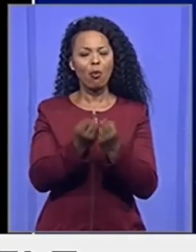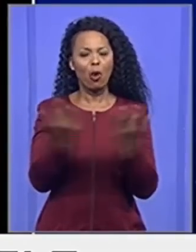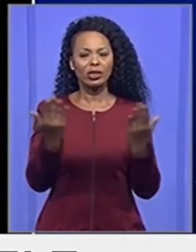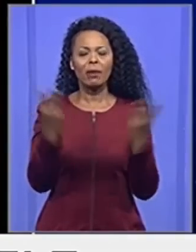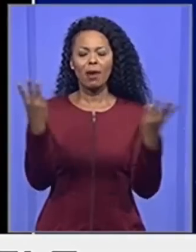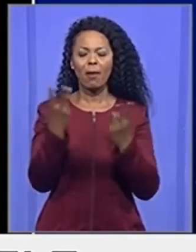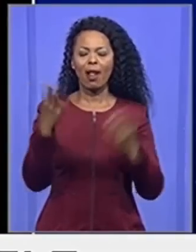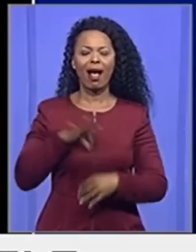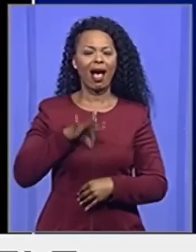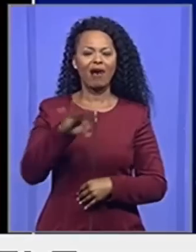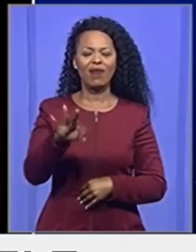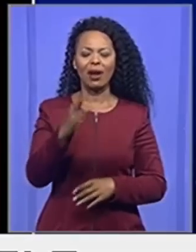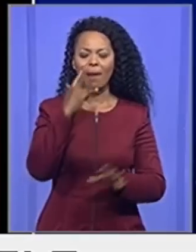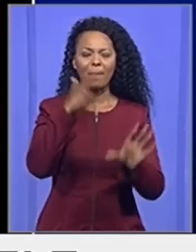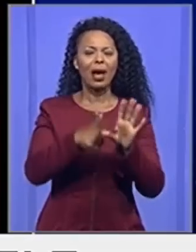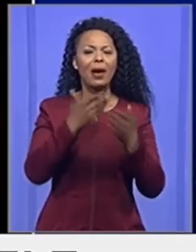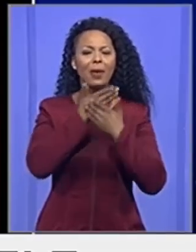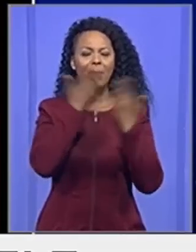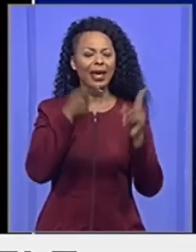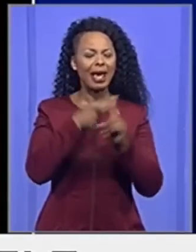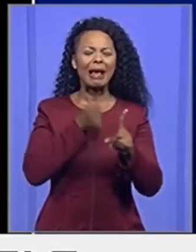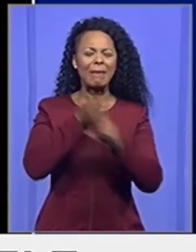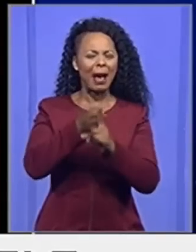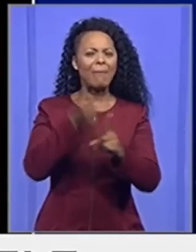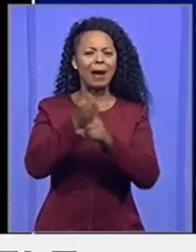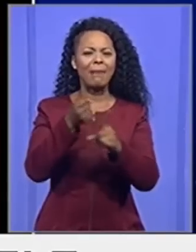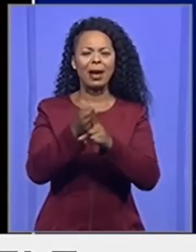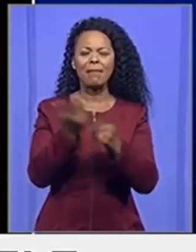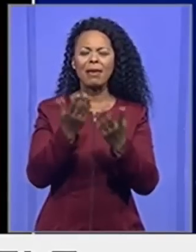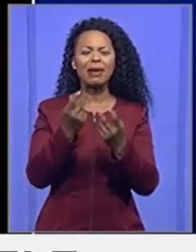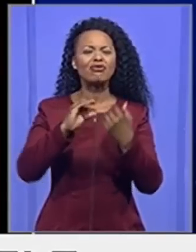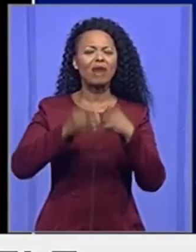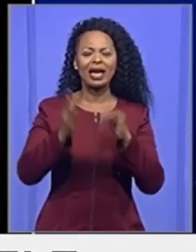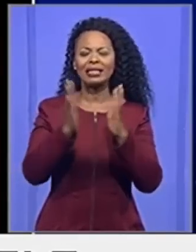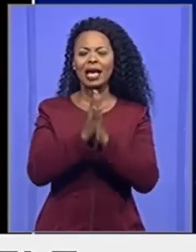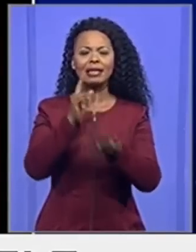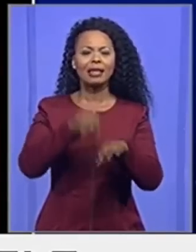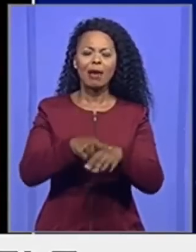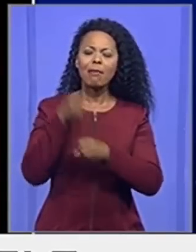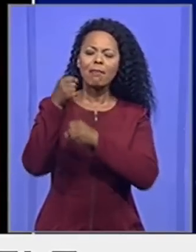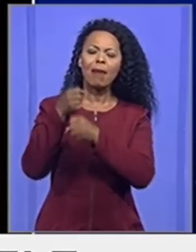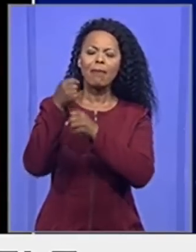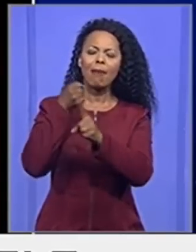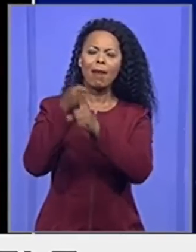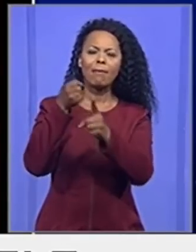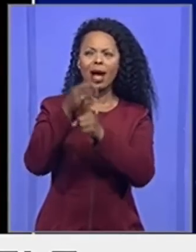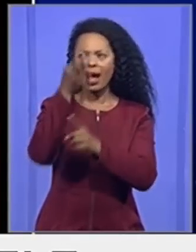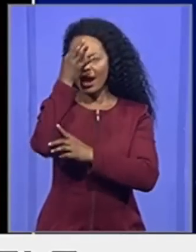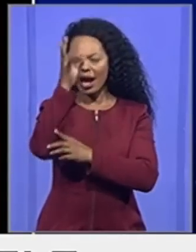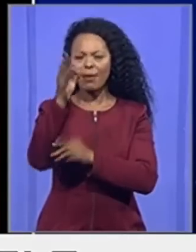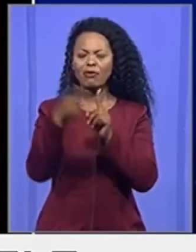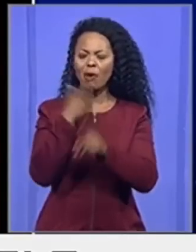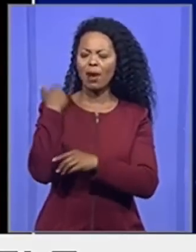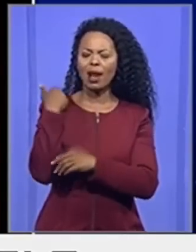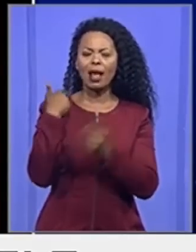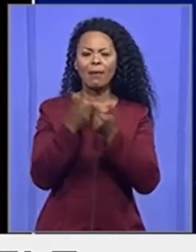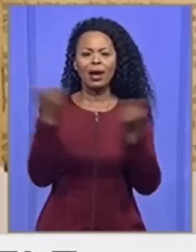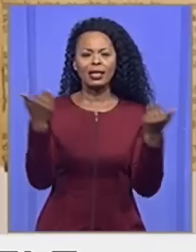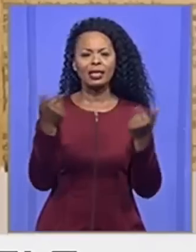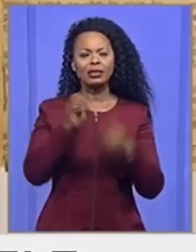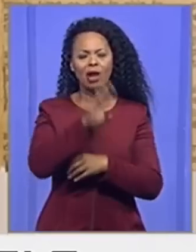tried, and by the way, he tried and failed. He must have tried 10 times to lobby the government from the days of apartheid South Africa to the